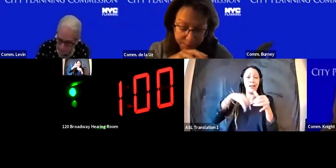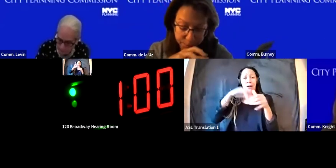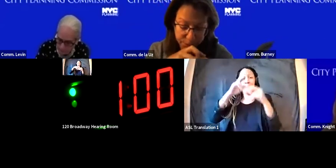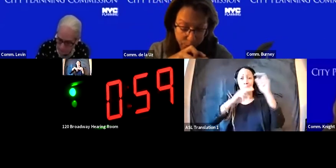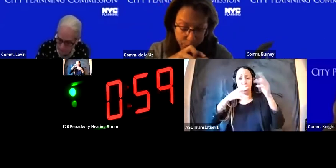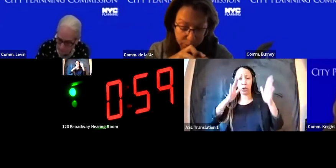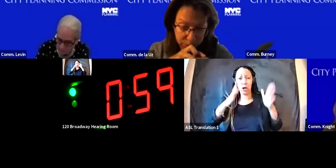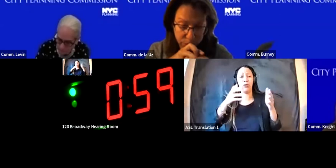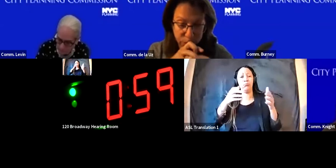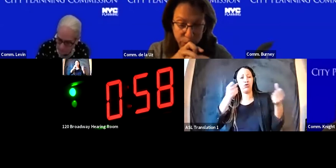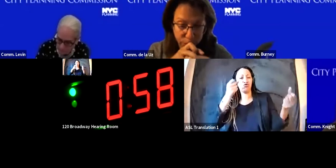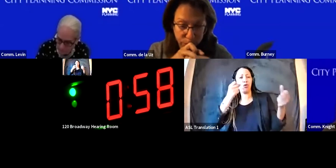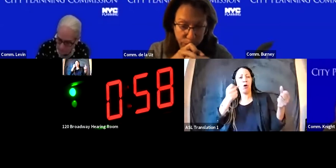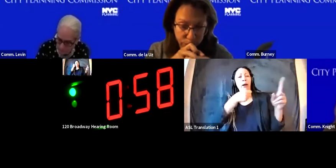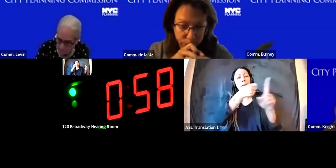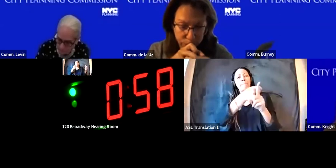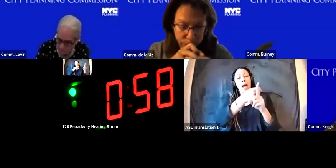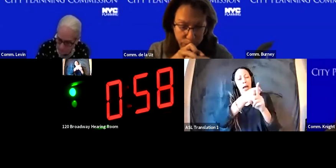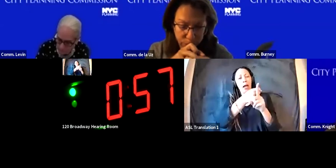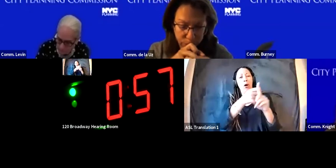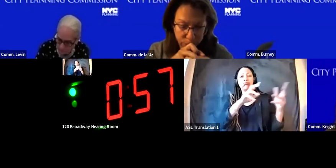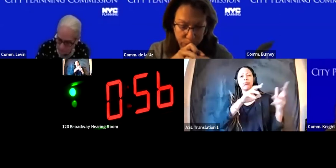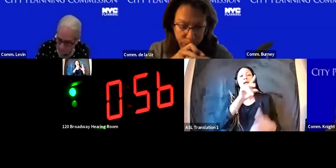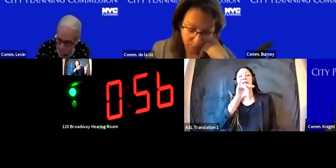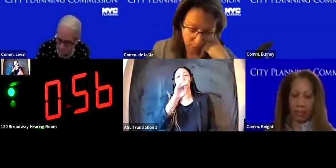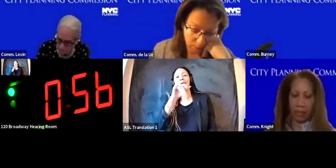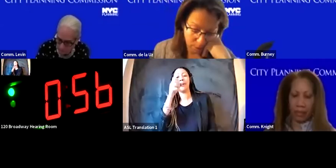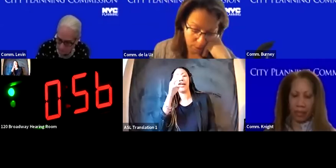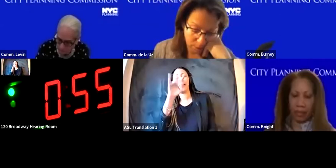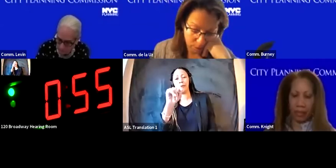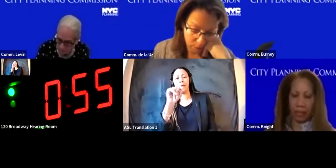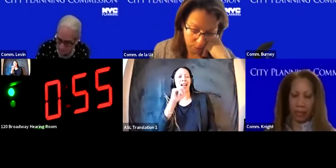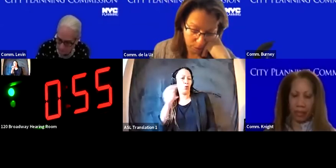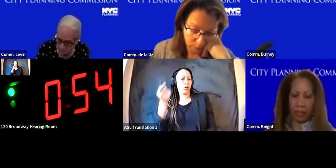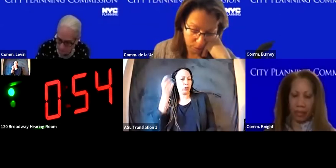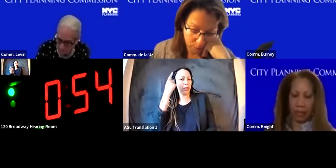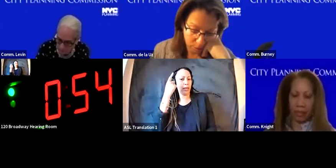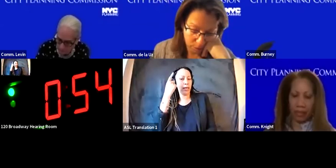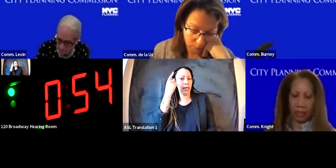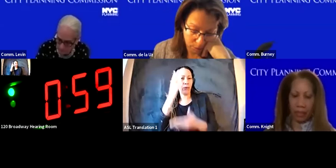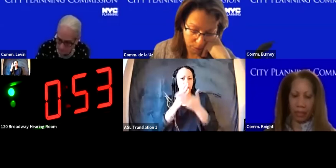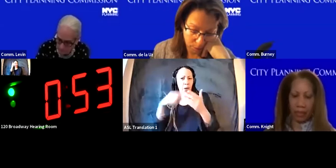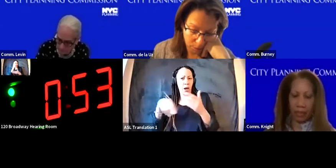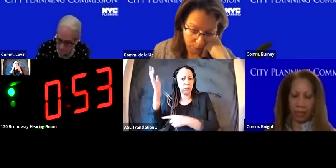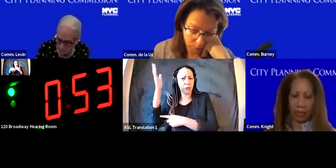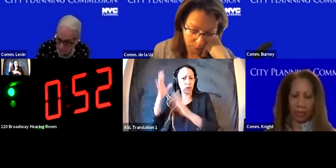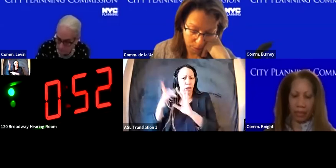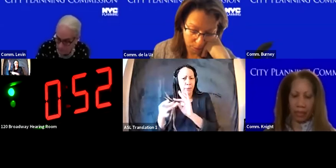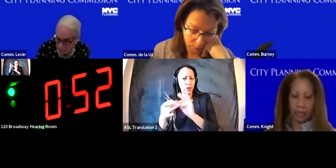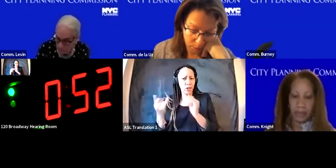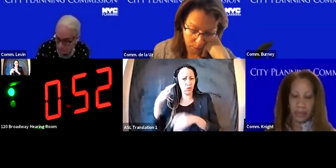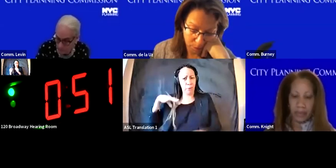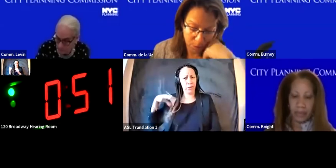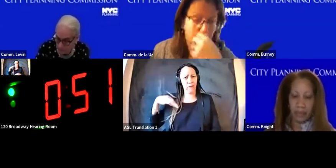be on displacement. And so I don't understand when some of other speakers have mentioned that this will benefit